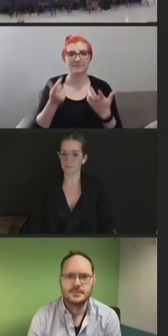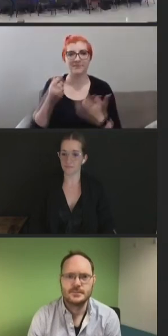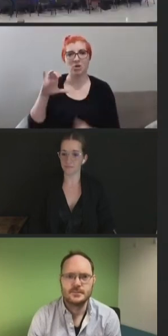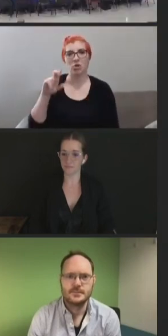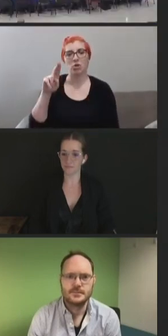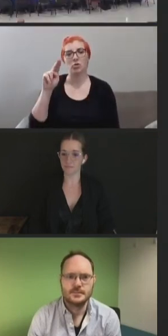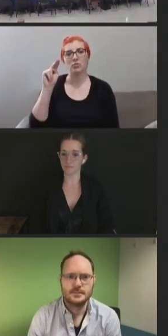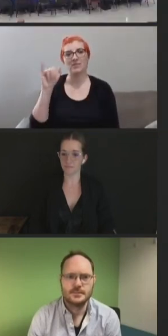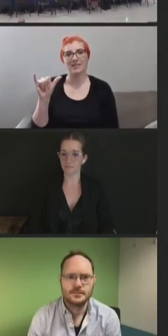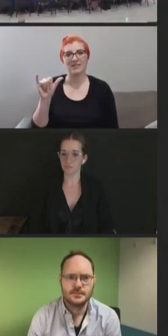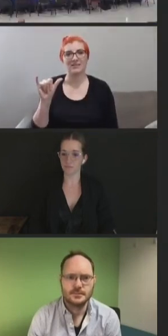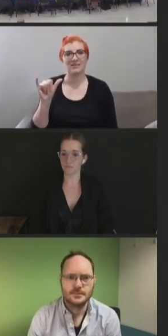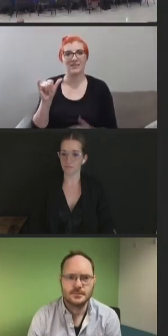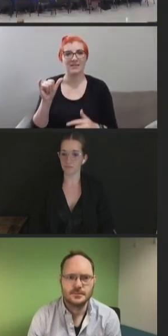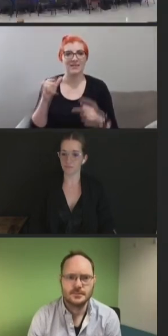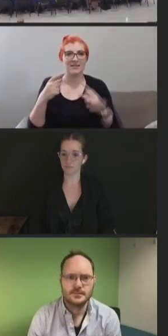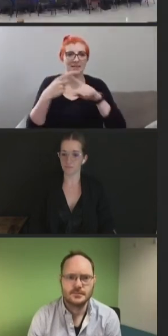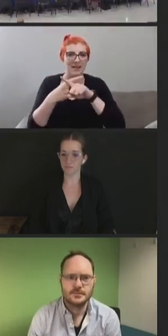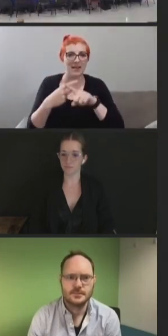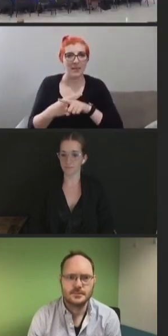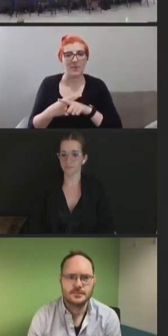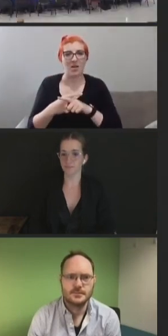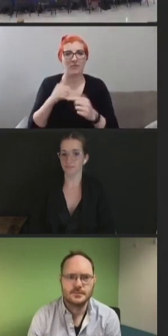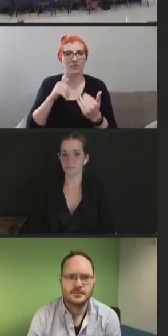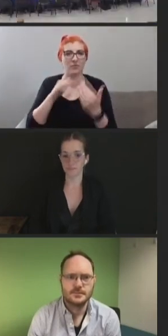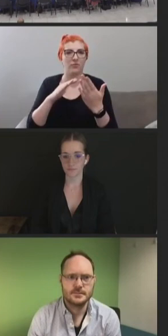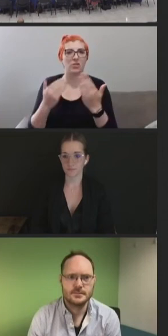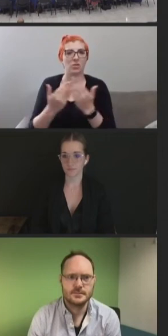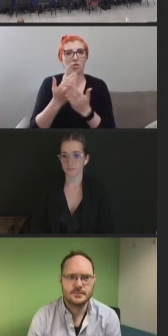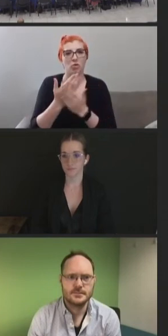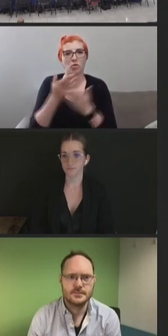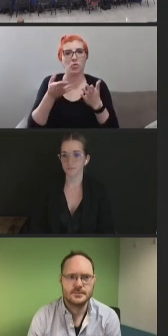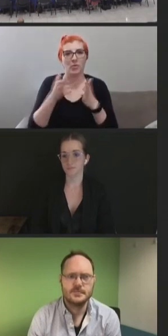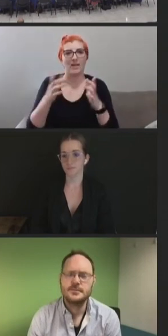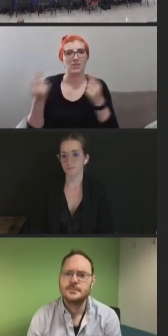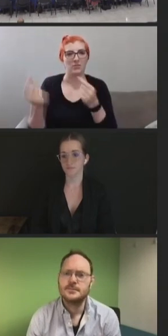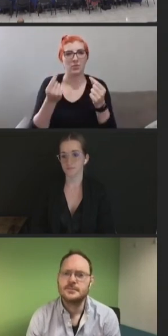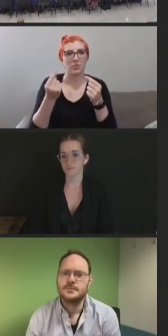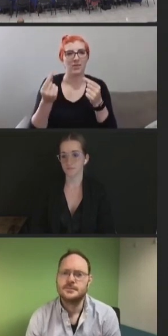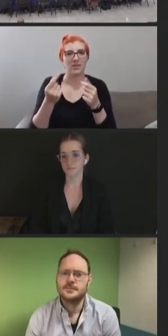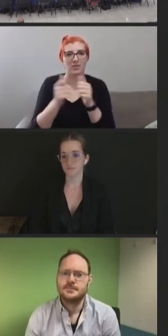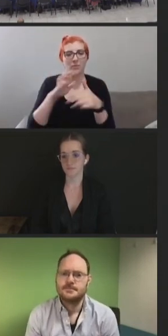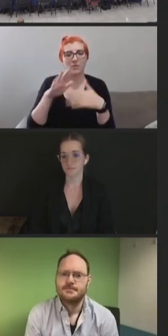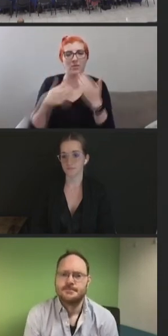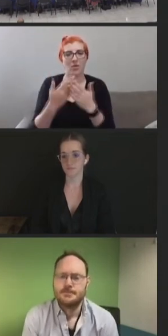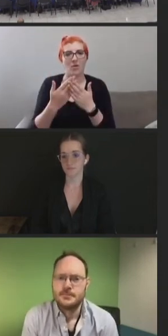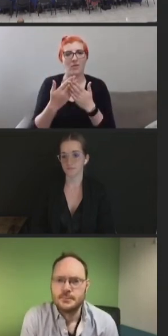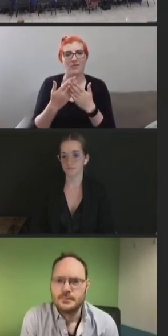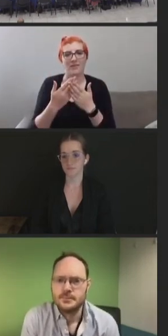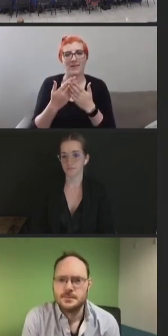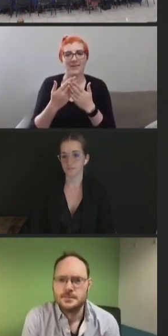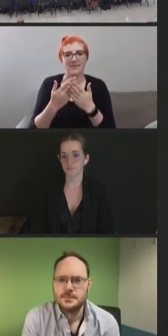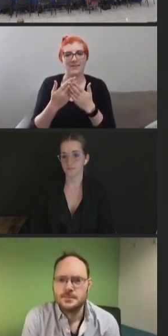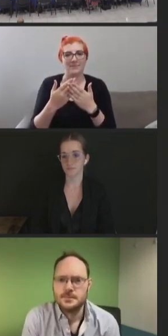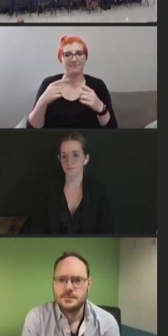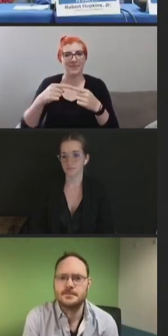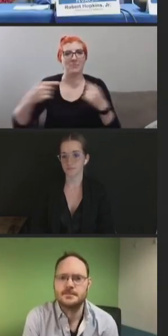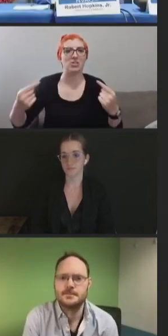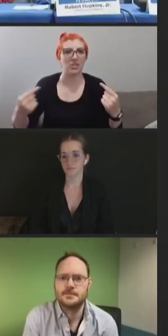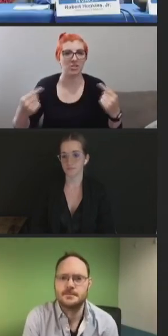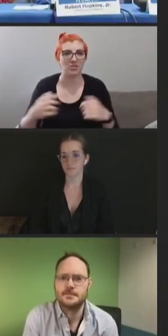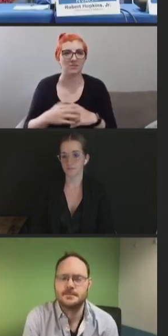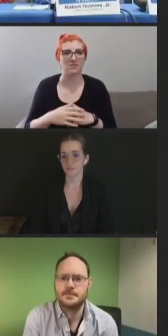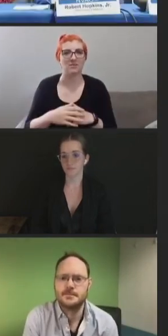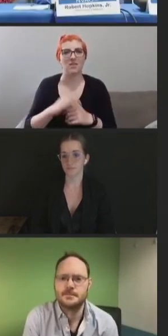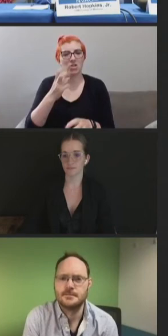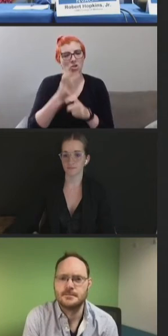of confronting new ways of doing things with all the objections, and that's a hard thing to do. I